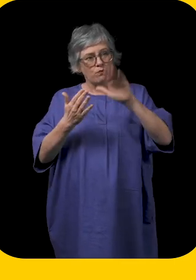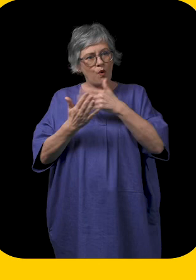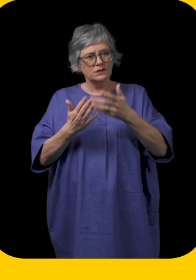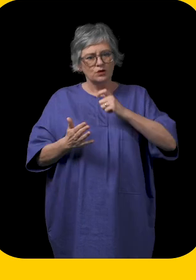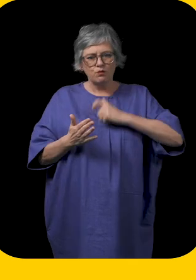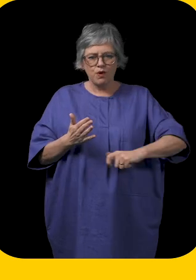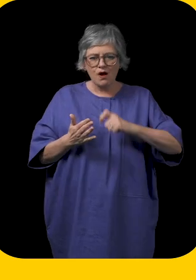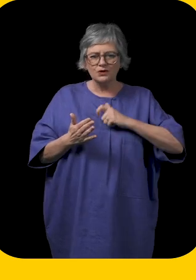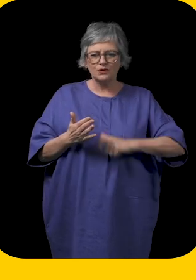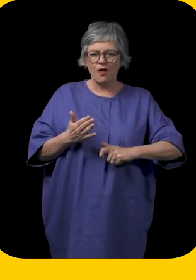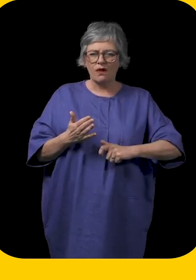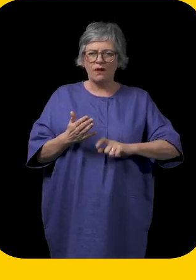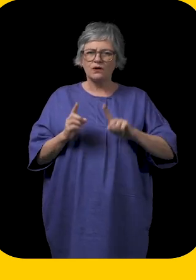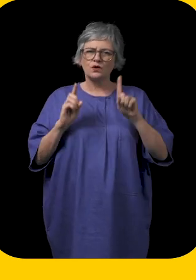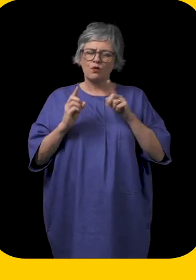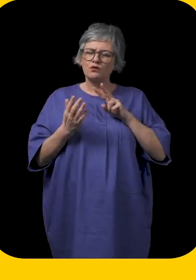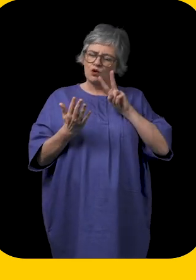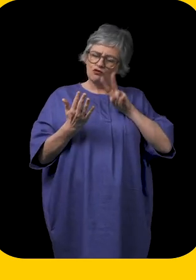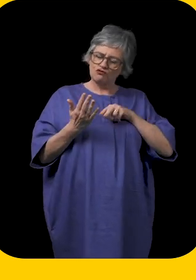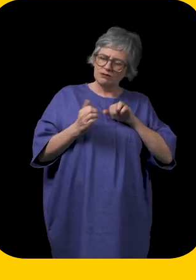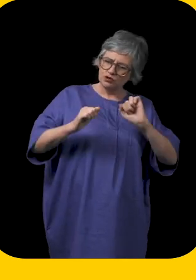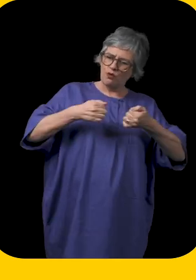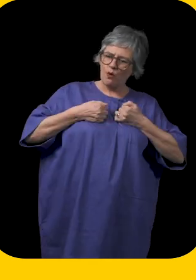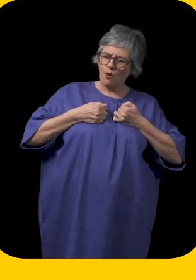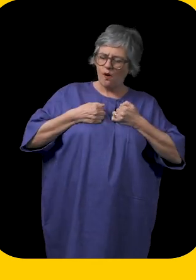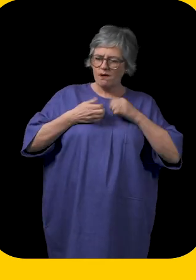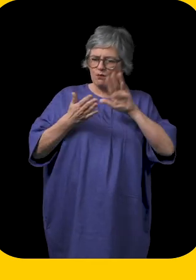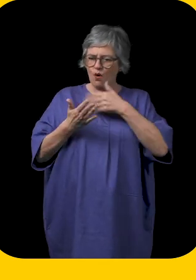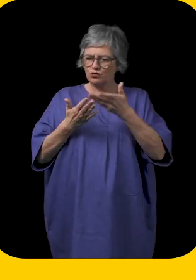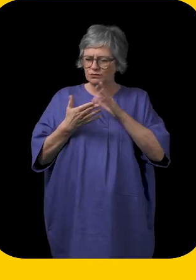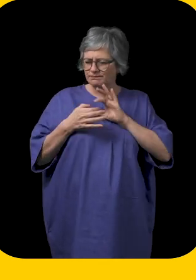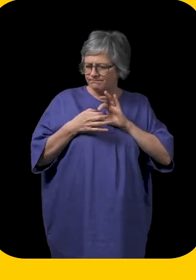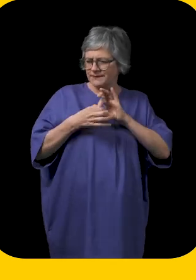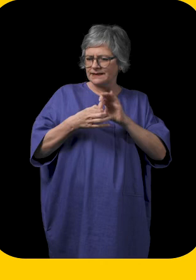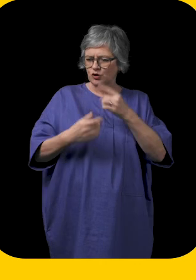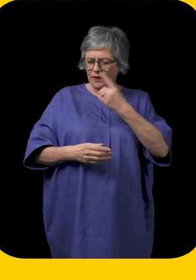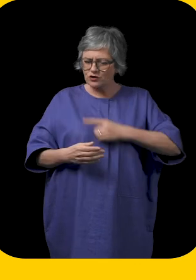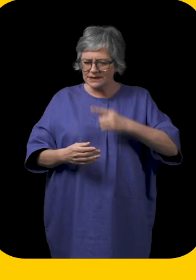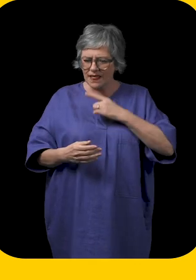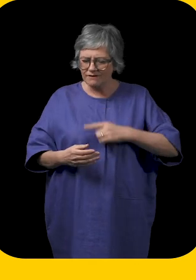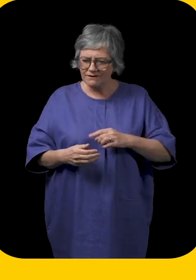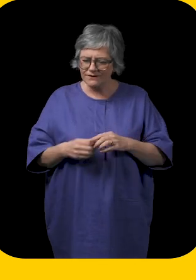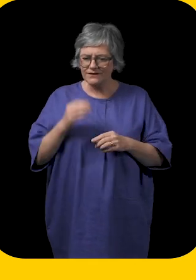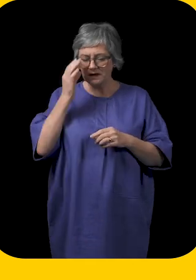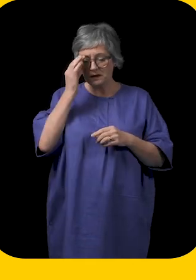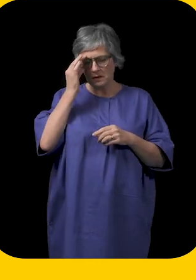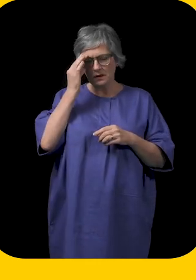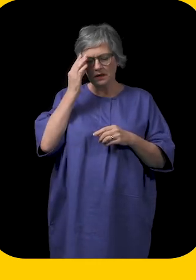So your poetry is very personal. How do you feel when you reread your own poetry? Do you feel more connected with yourself?